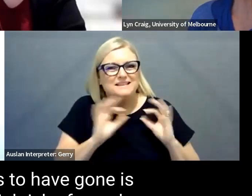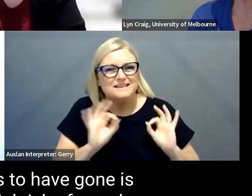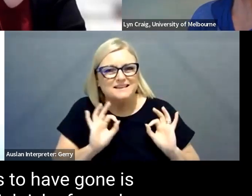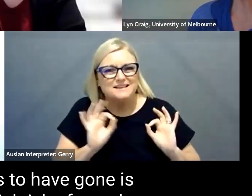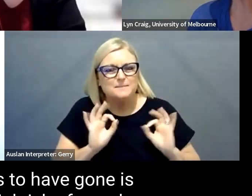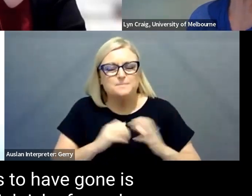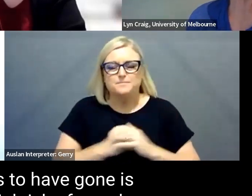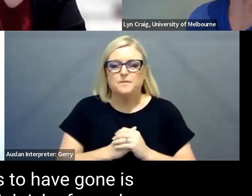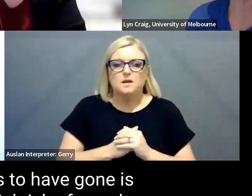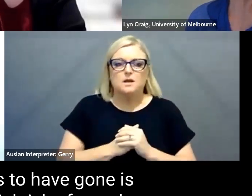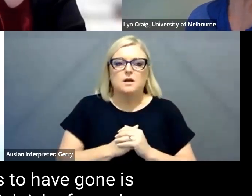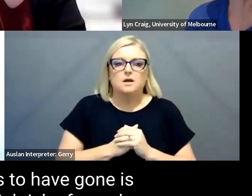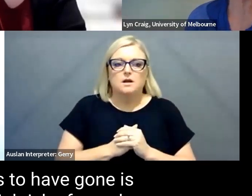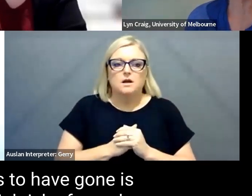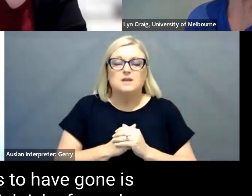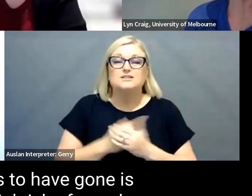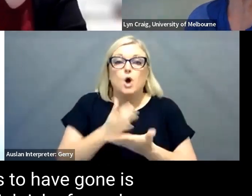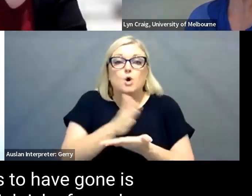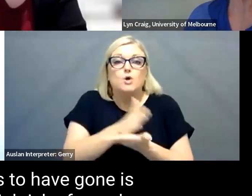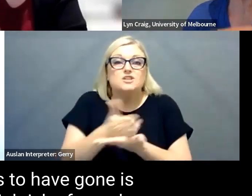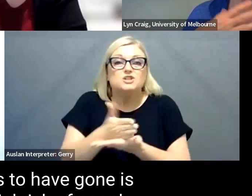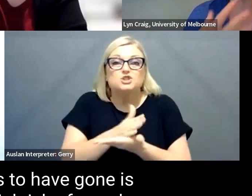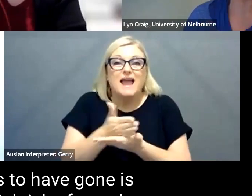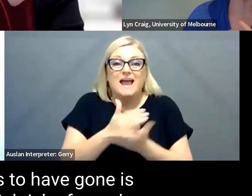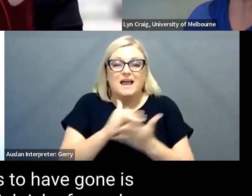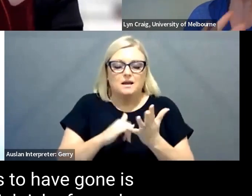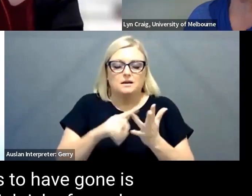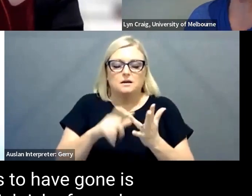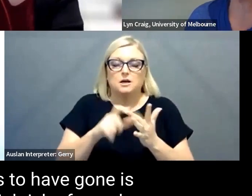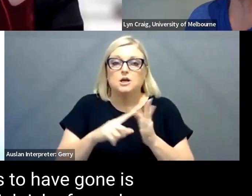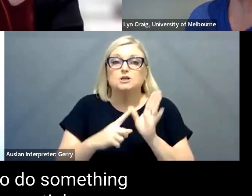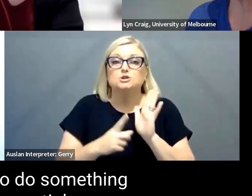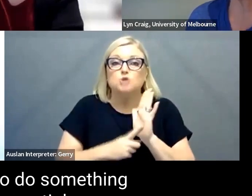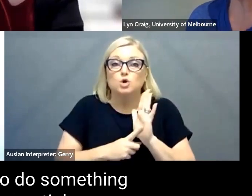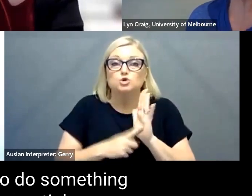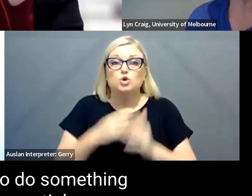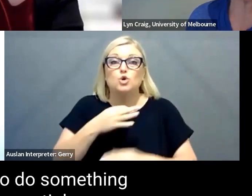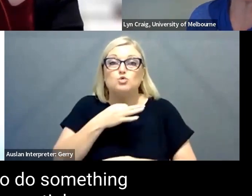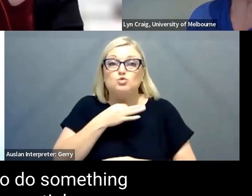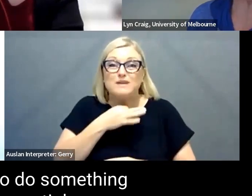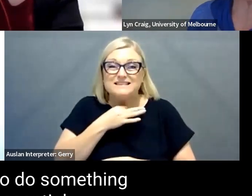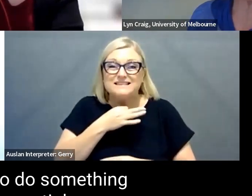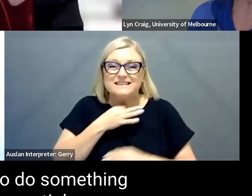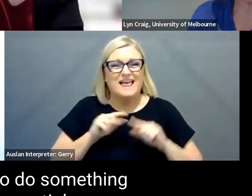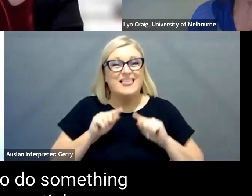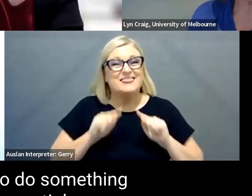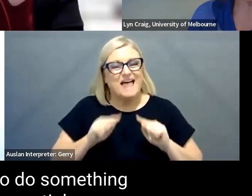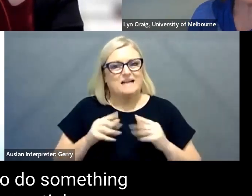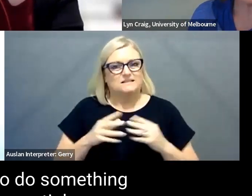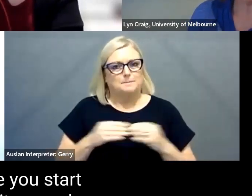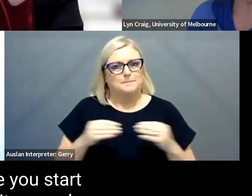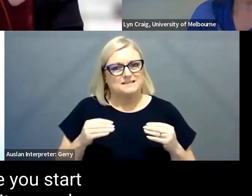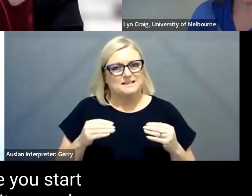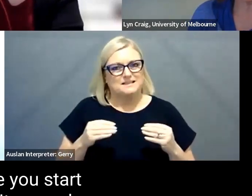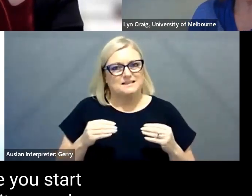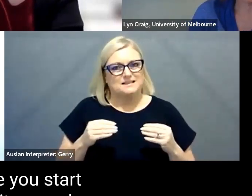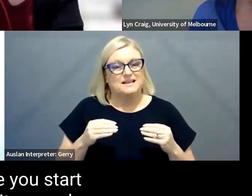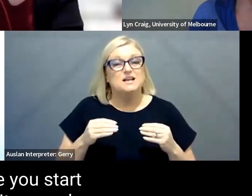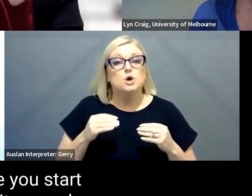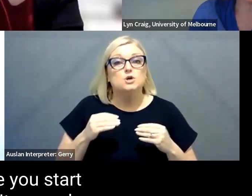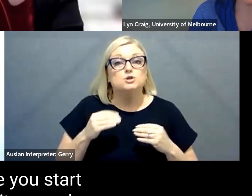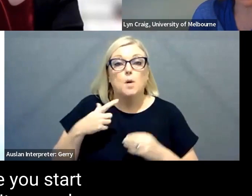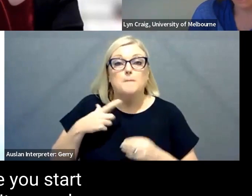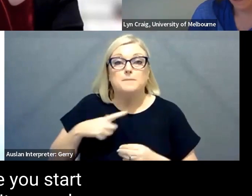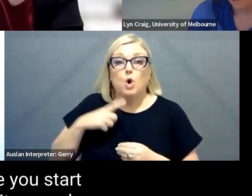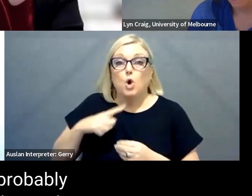gone is this shared social risk of people being funded to do something that is essential. And once you start to